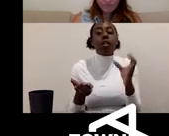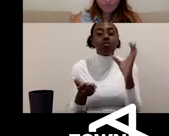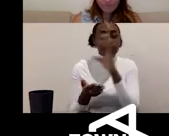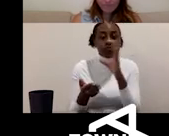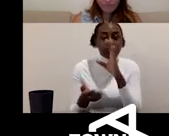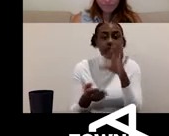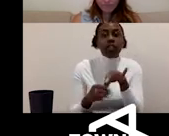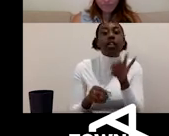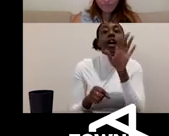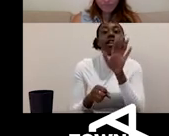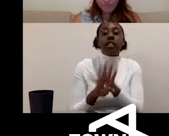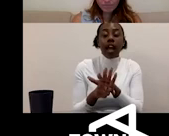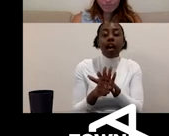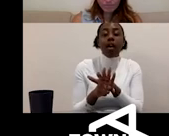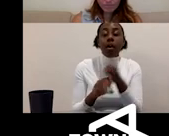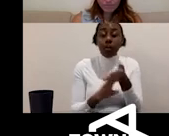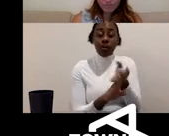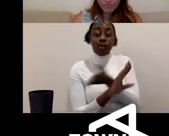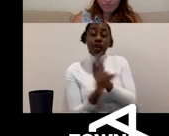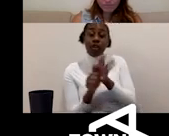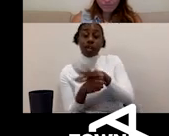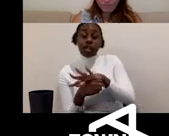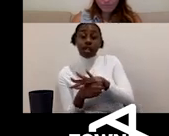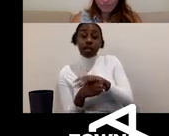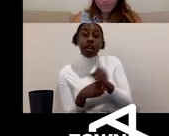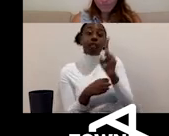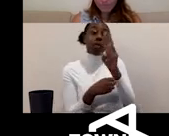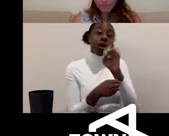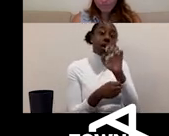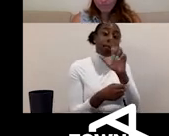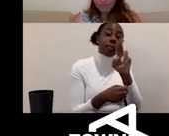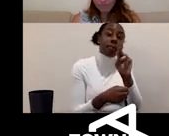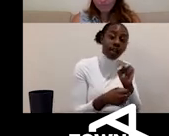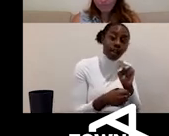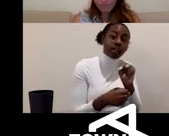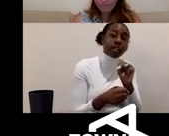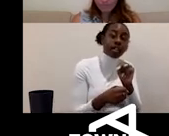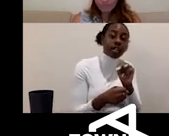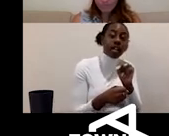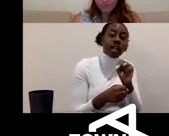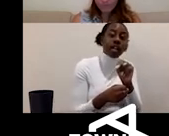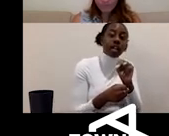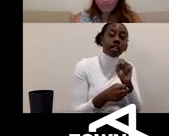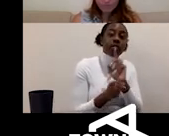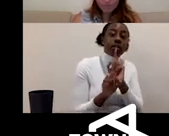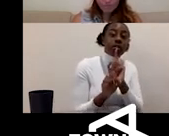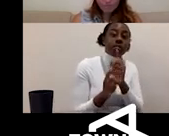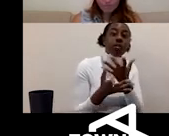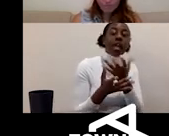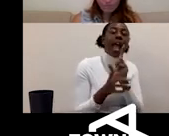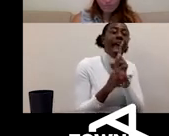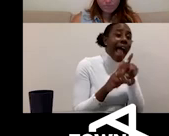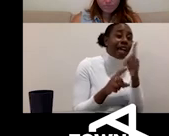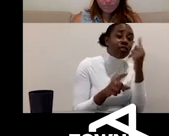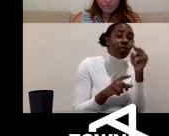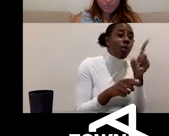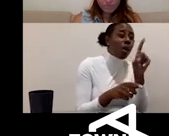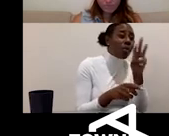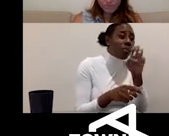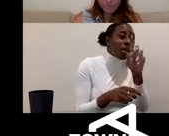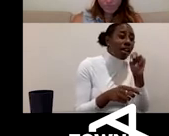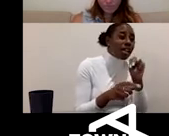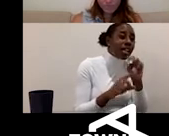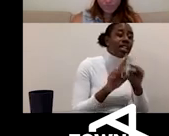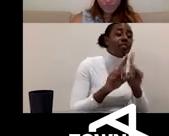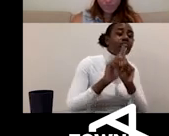1 million potential responsive documents to our FOIA request on, you know, Black identity extremism and all these